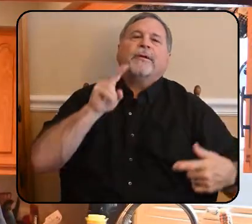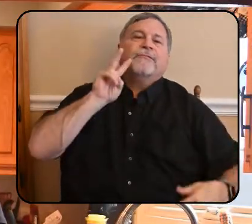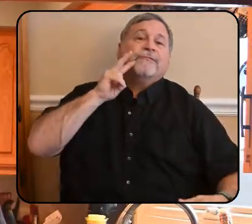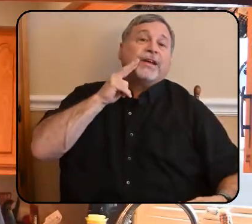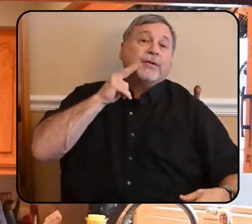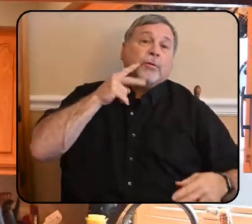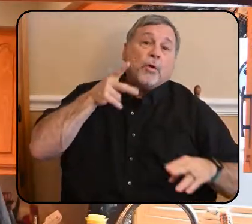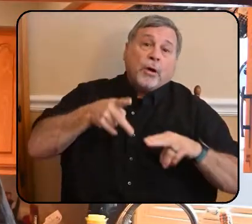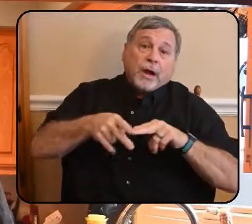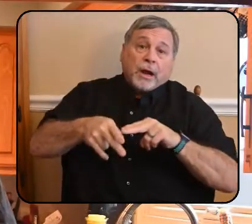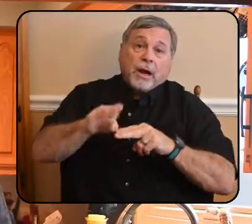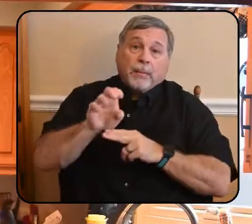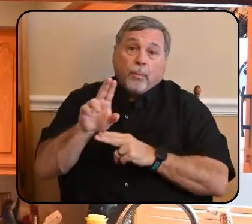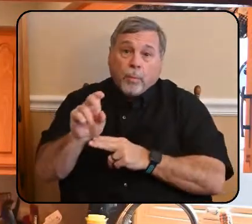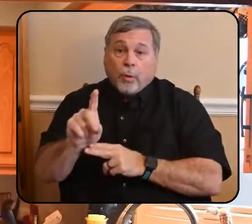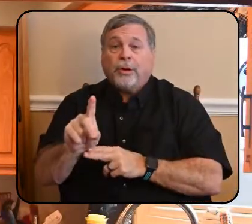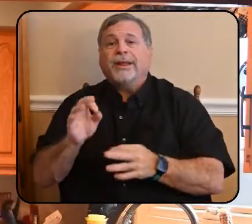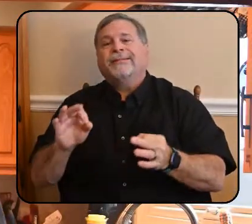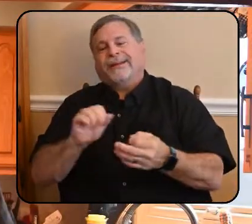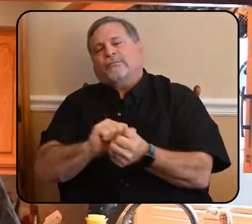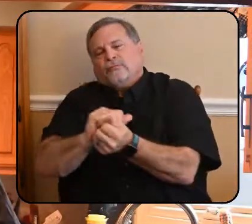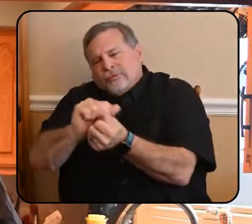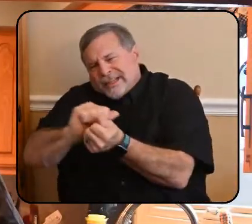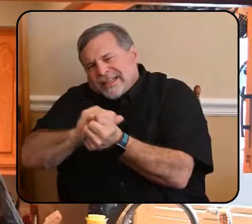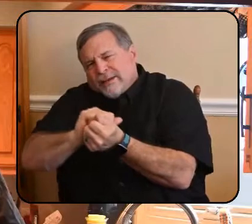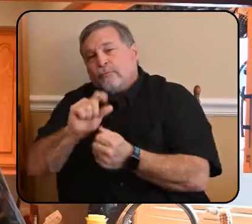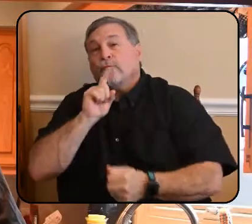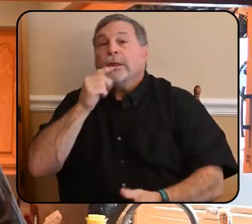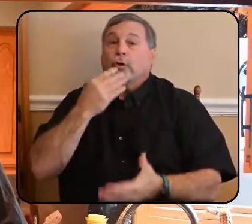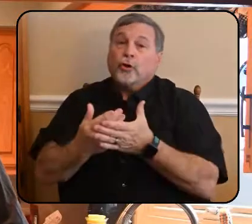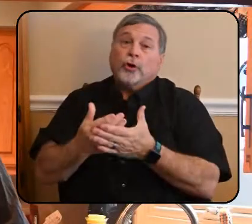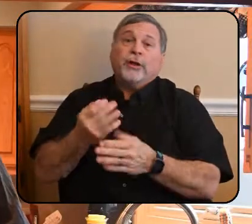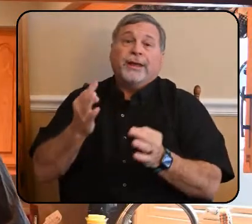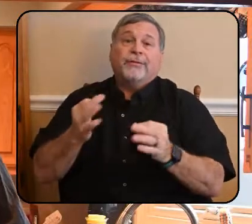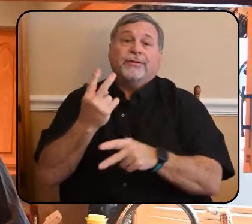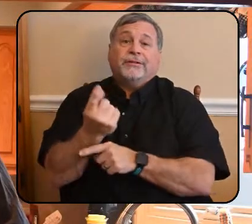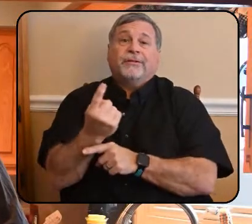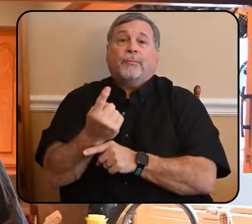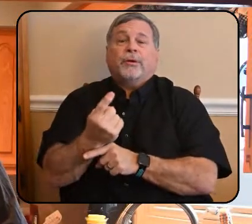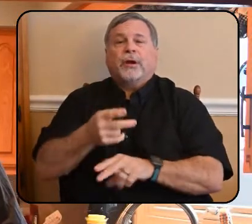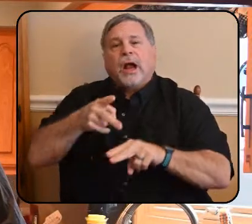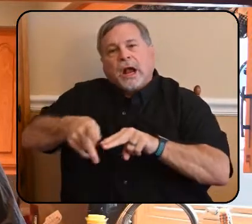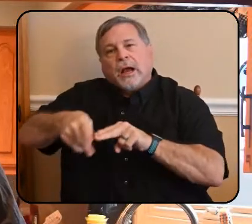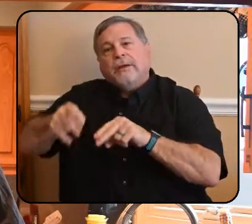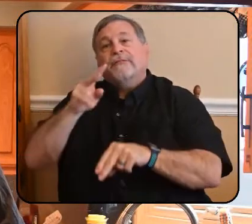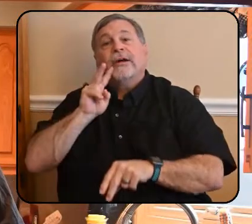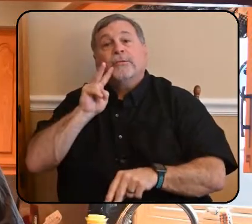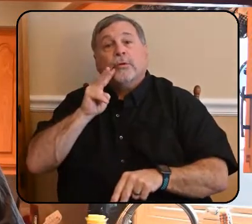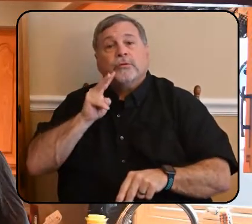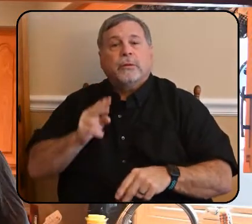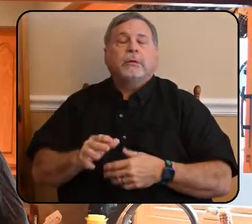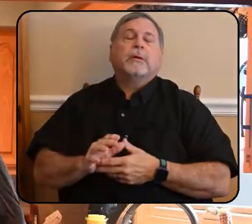scrub it down good in case somebody uses it for vegetables. You always want to have your knives to be sharp as well.